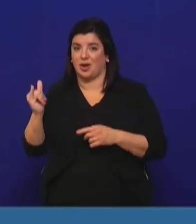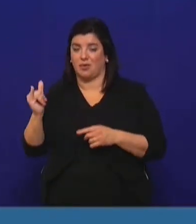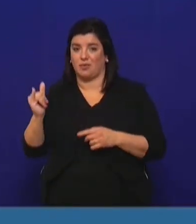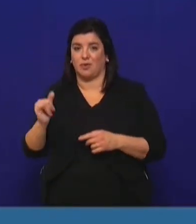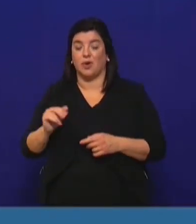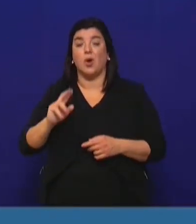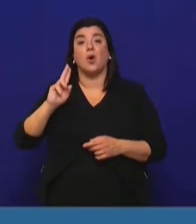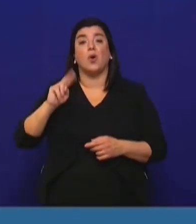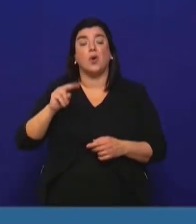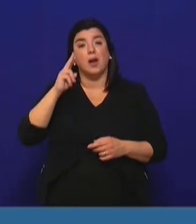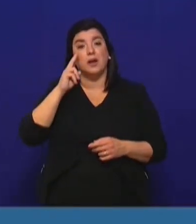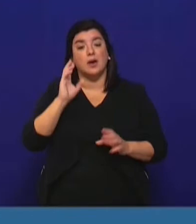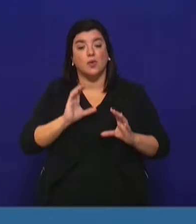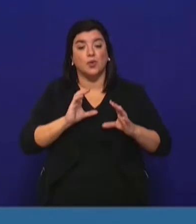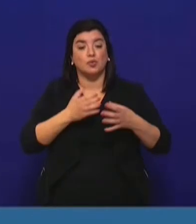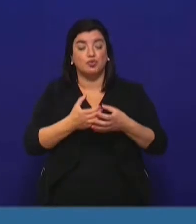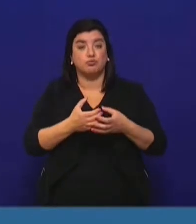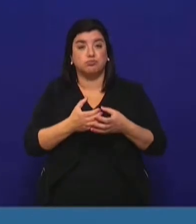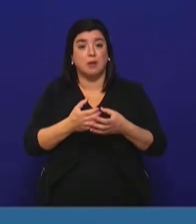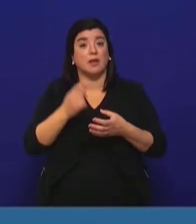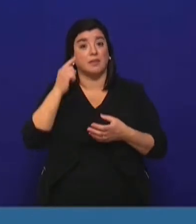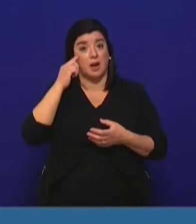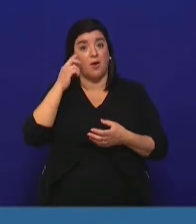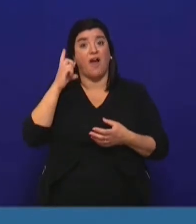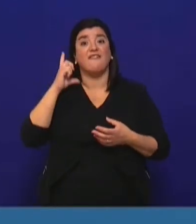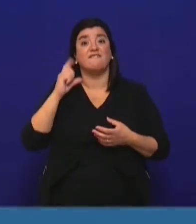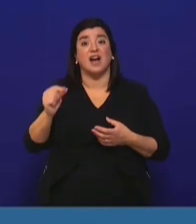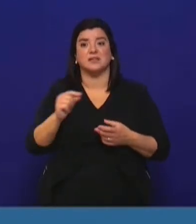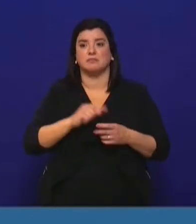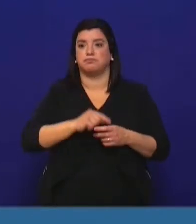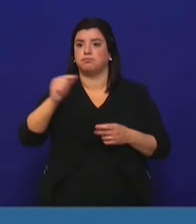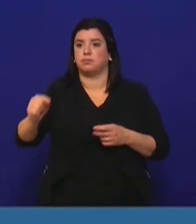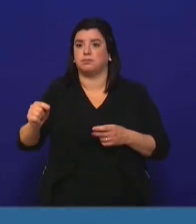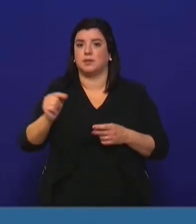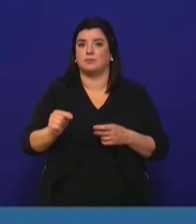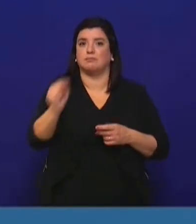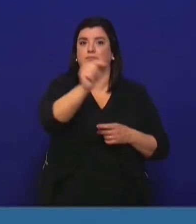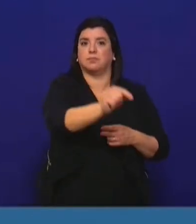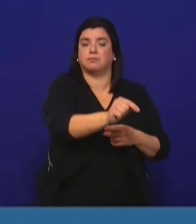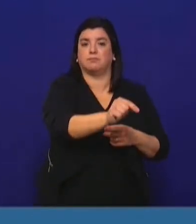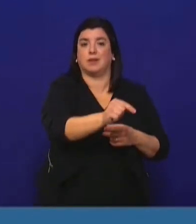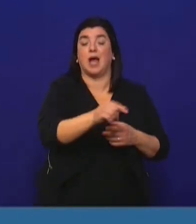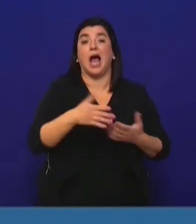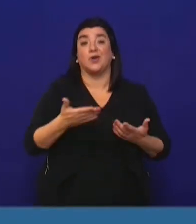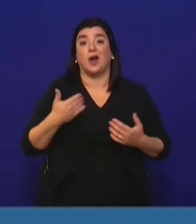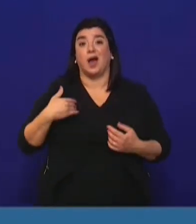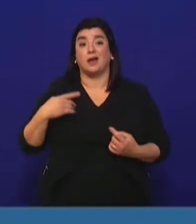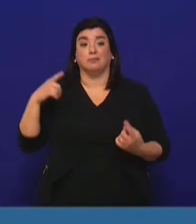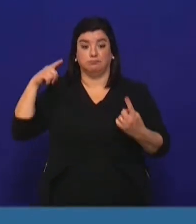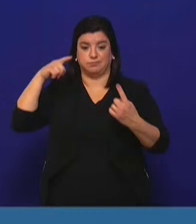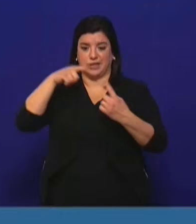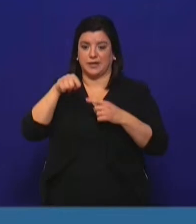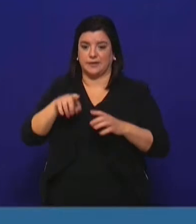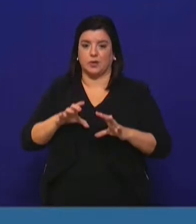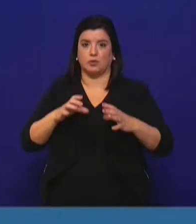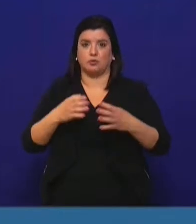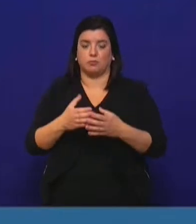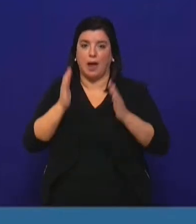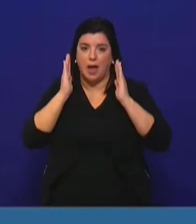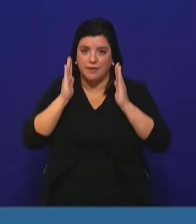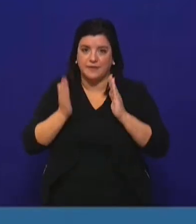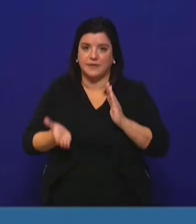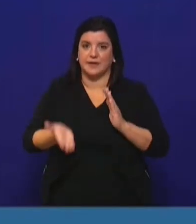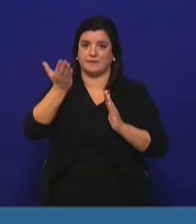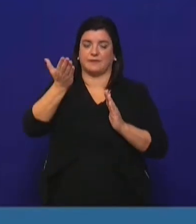we saw rapid transmission, so that we will be able to target these groups, and we then also target a number of other